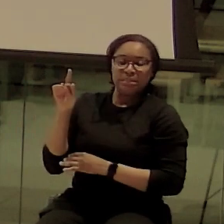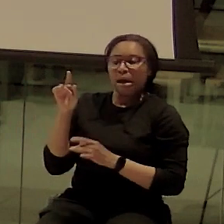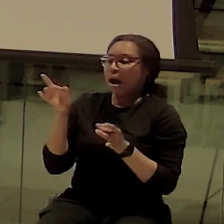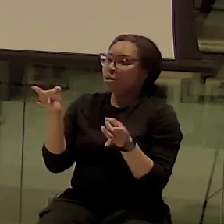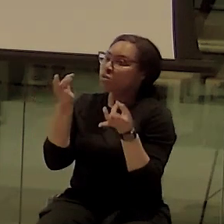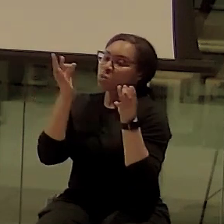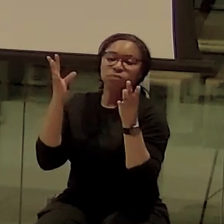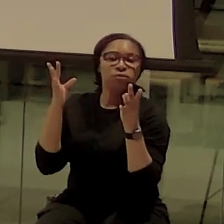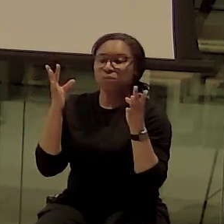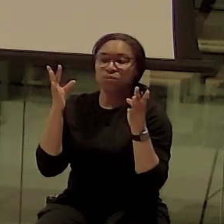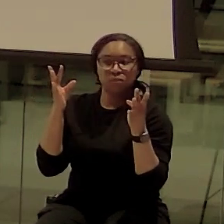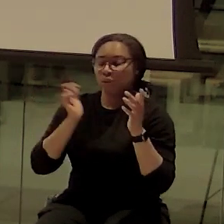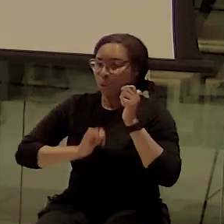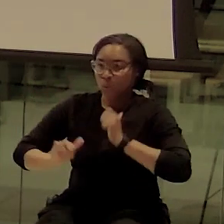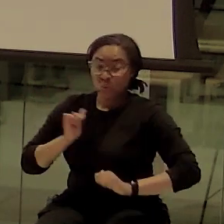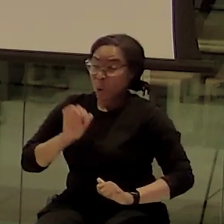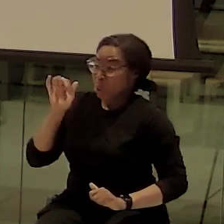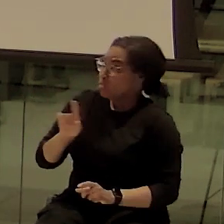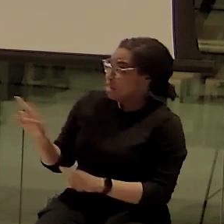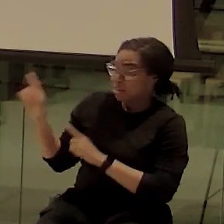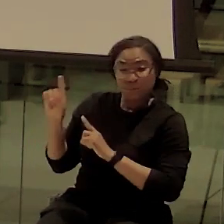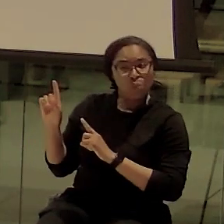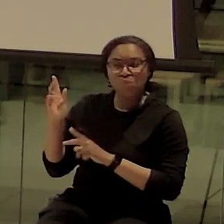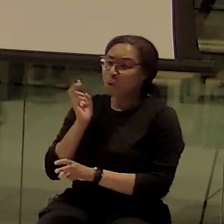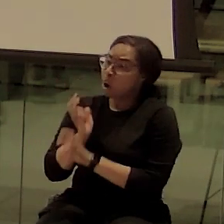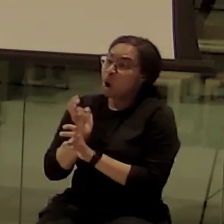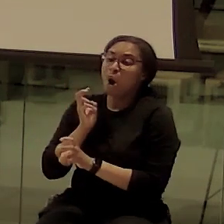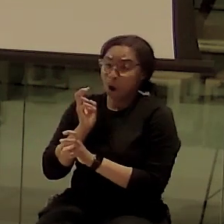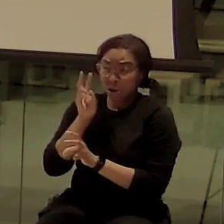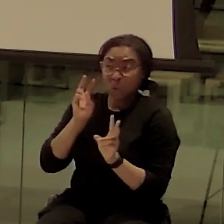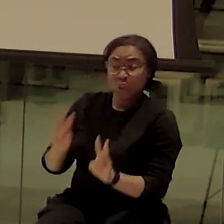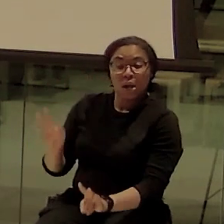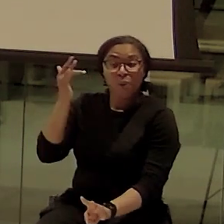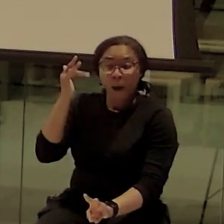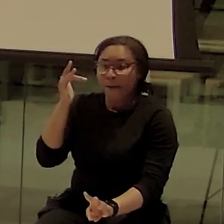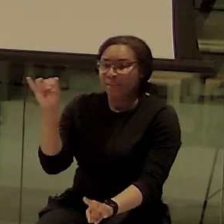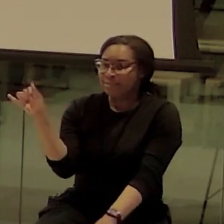works are often hard to look at because America is hard to look at.